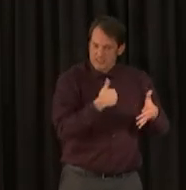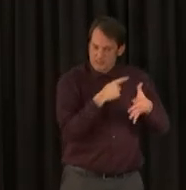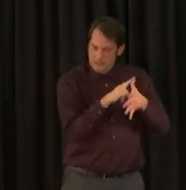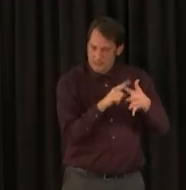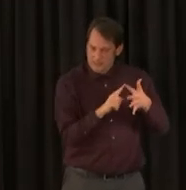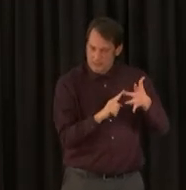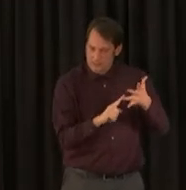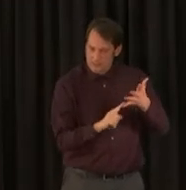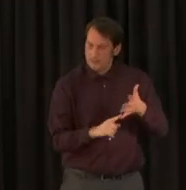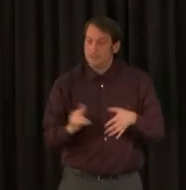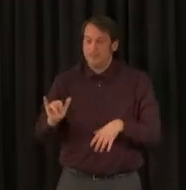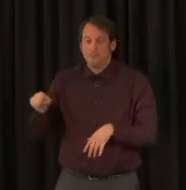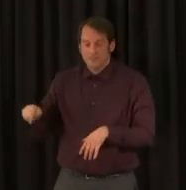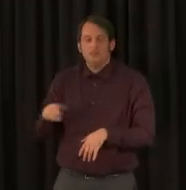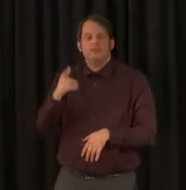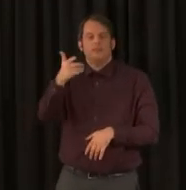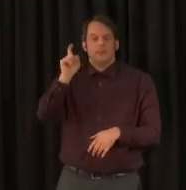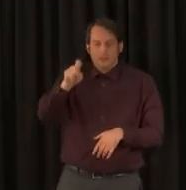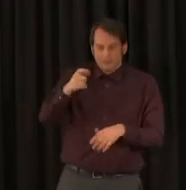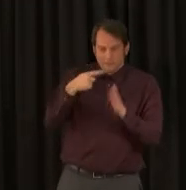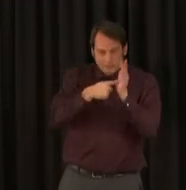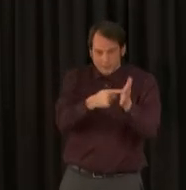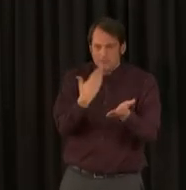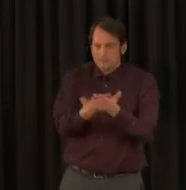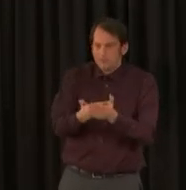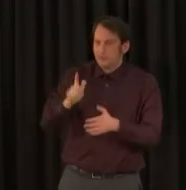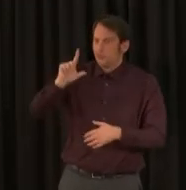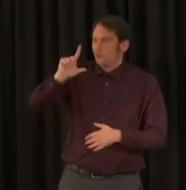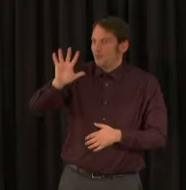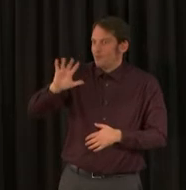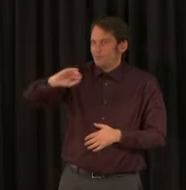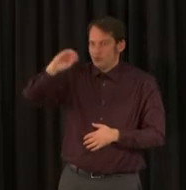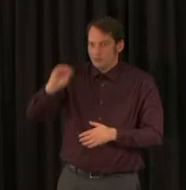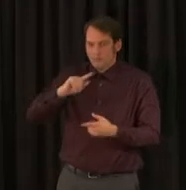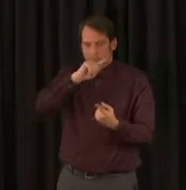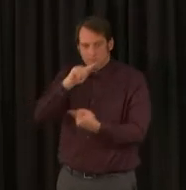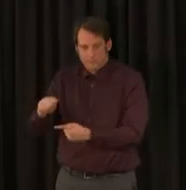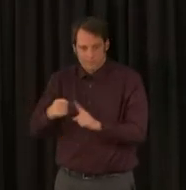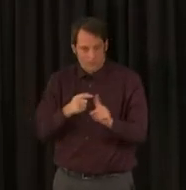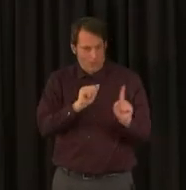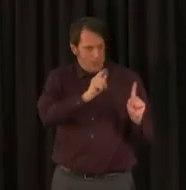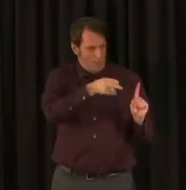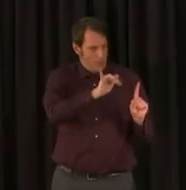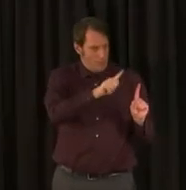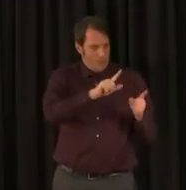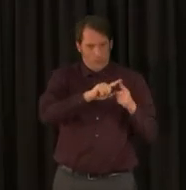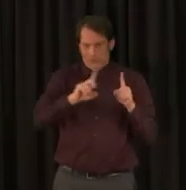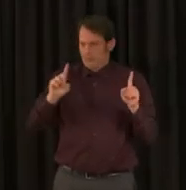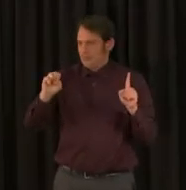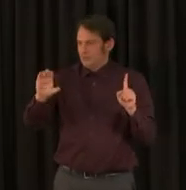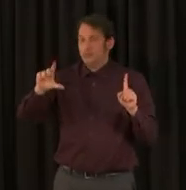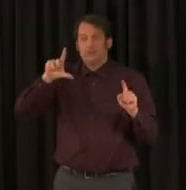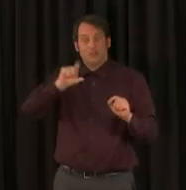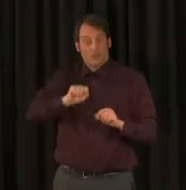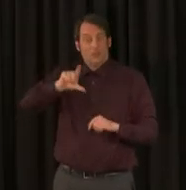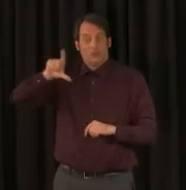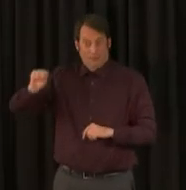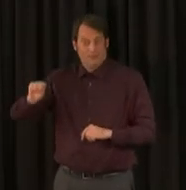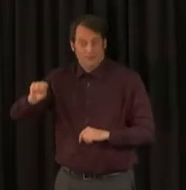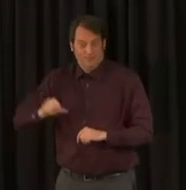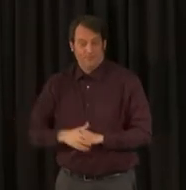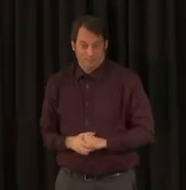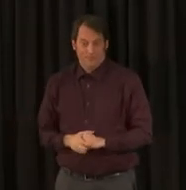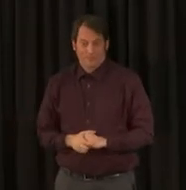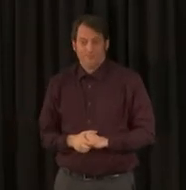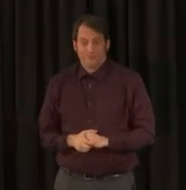April to December of 2020. And then in an effort to have our funds go